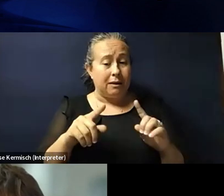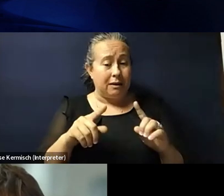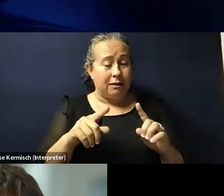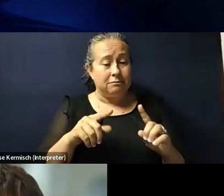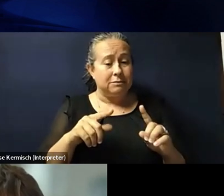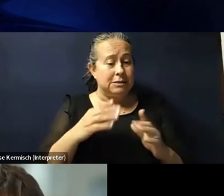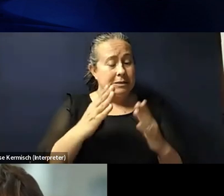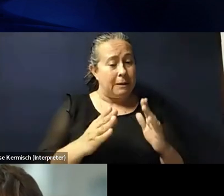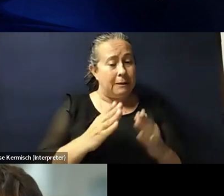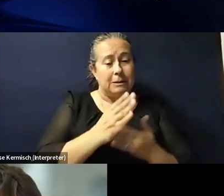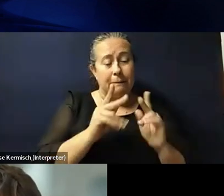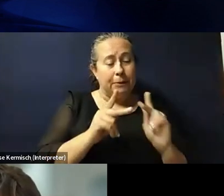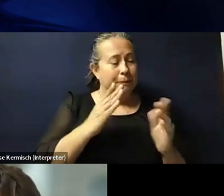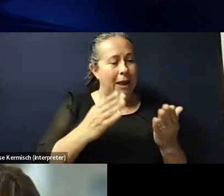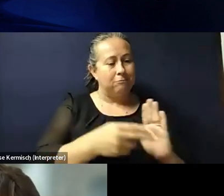risk.